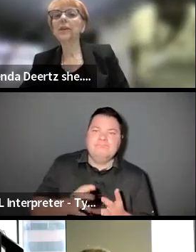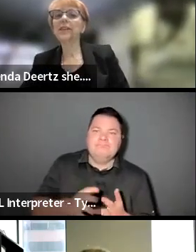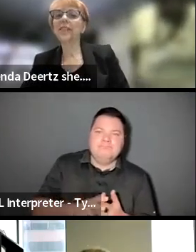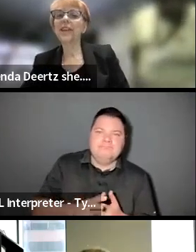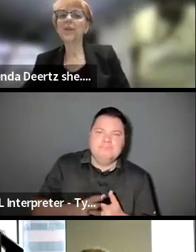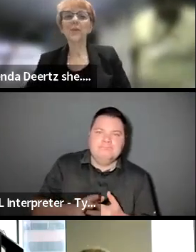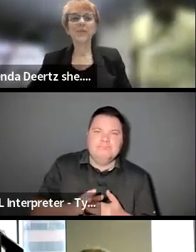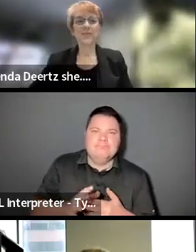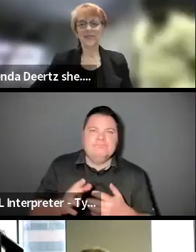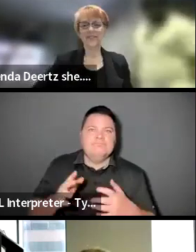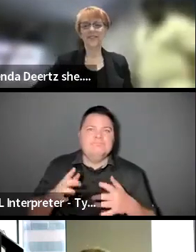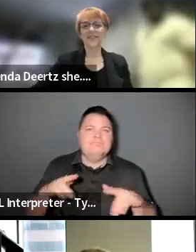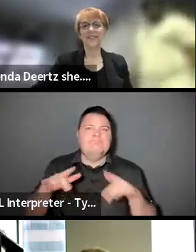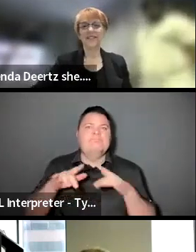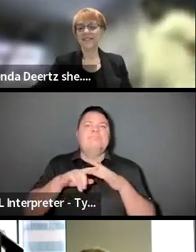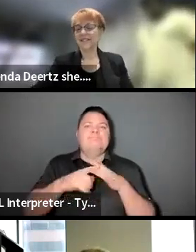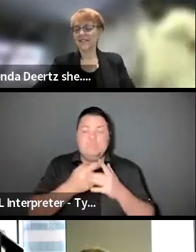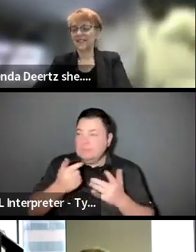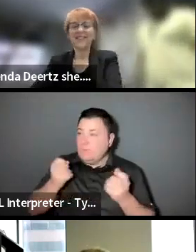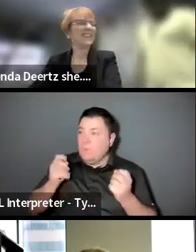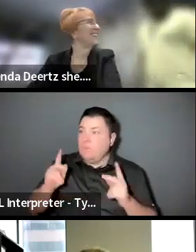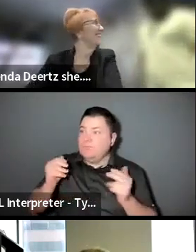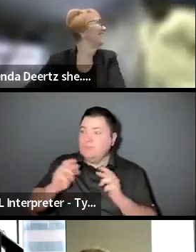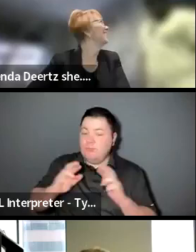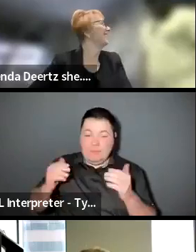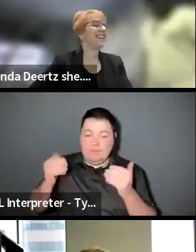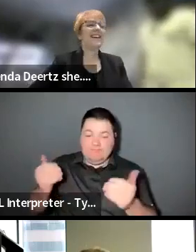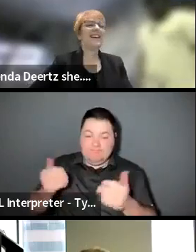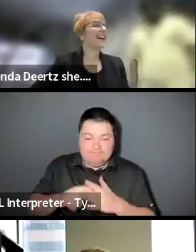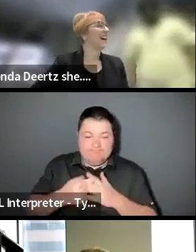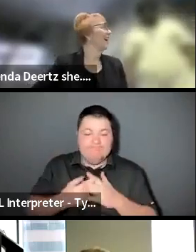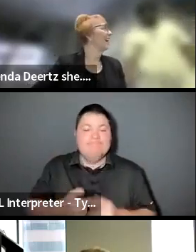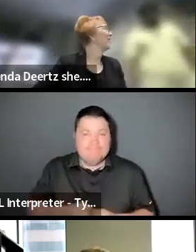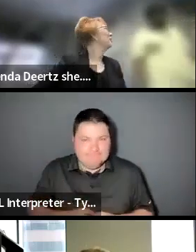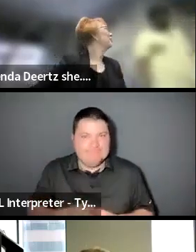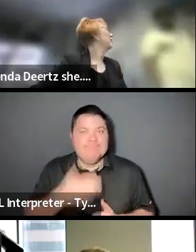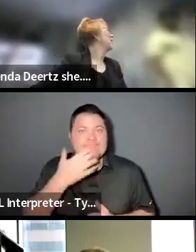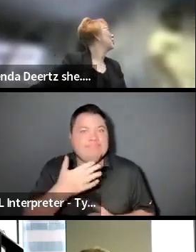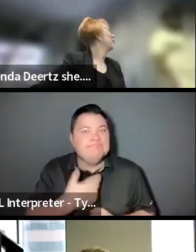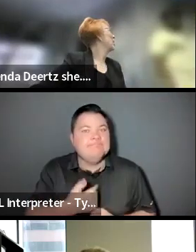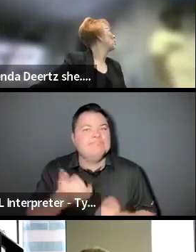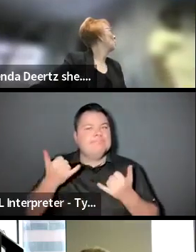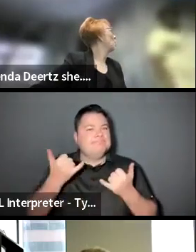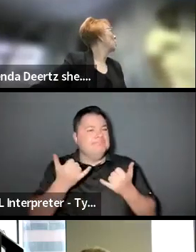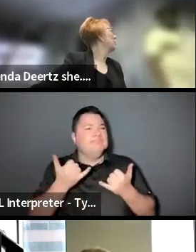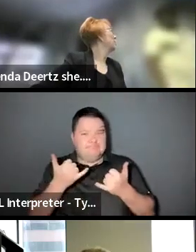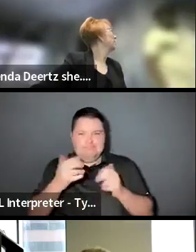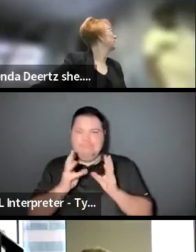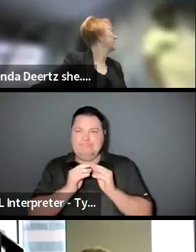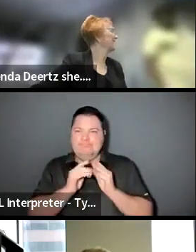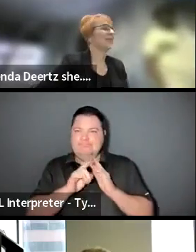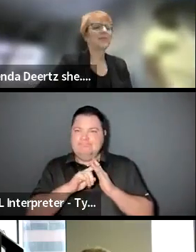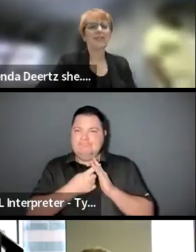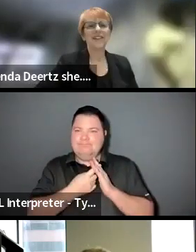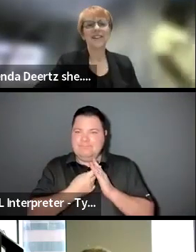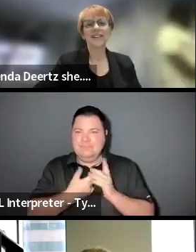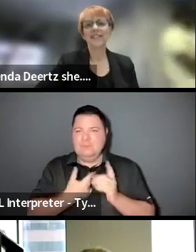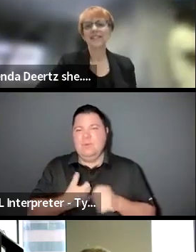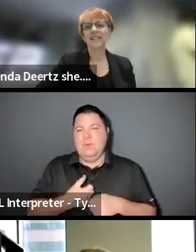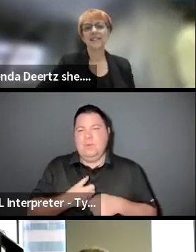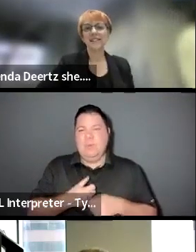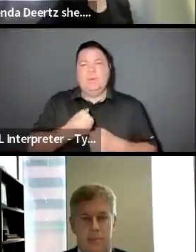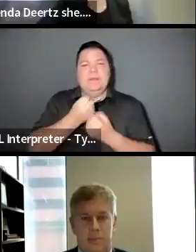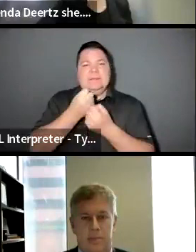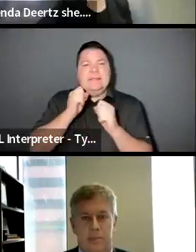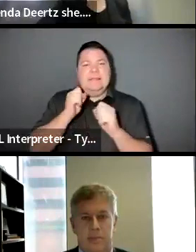All right, we're ready to begin. Thank you. Fine, thank you. Good morning, everybody. I call the meeting of the Safety and Security Committee to order on